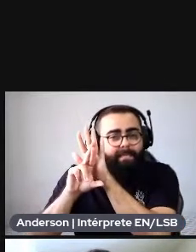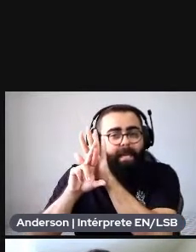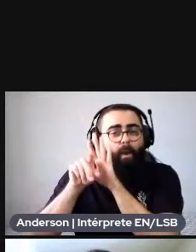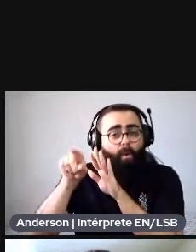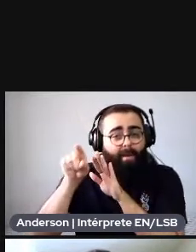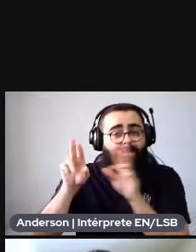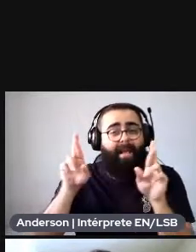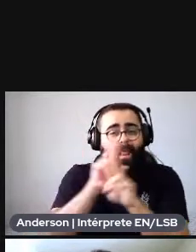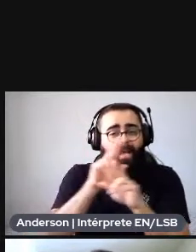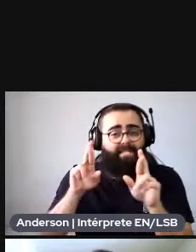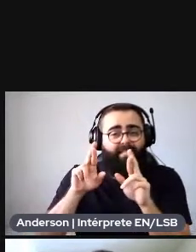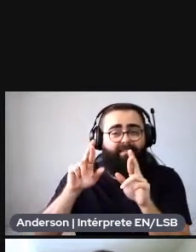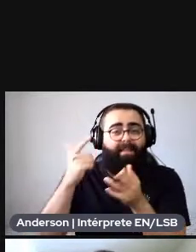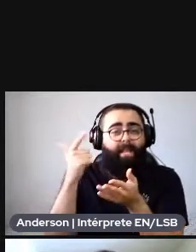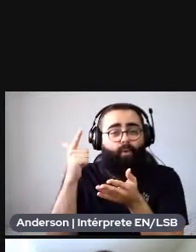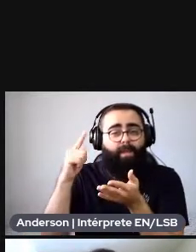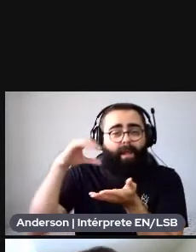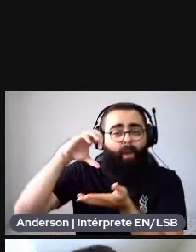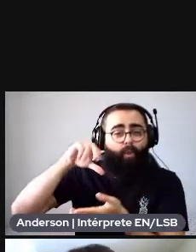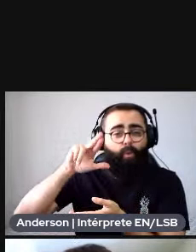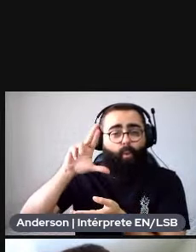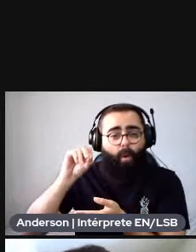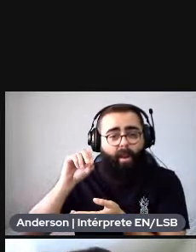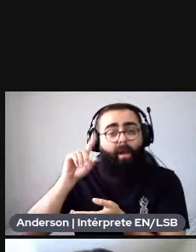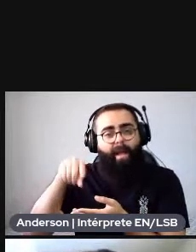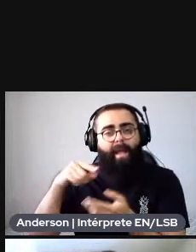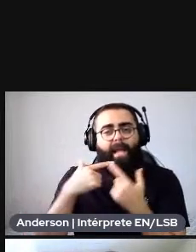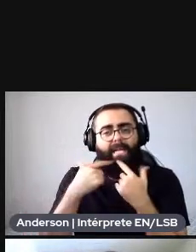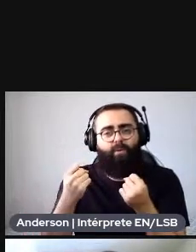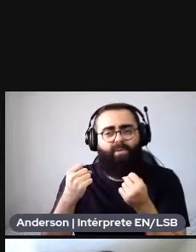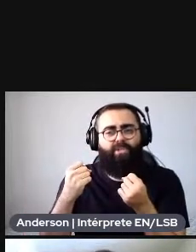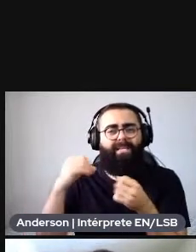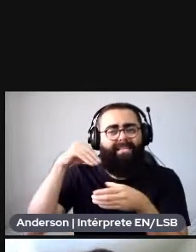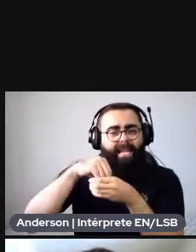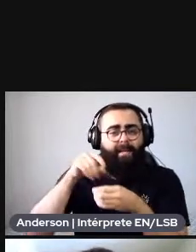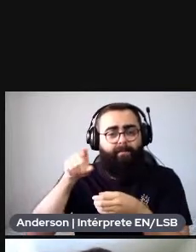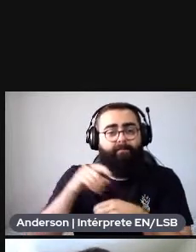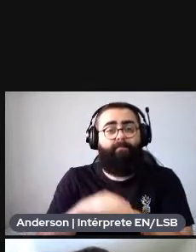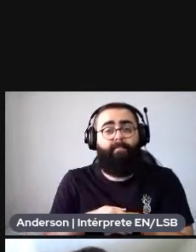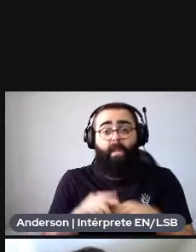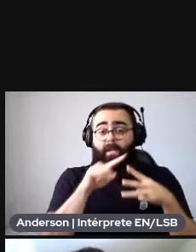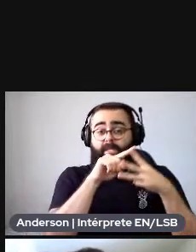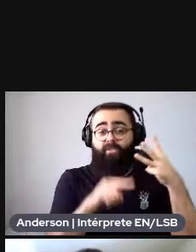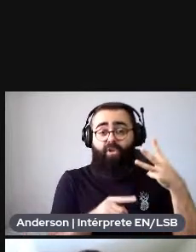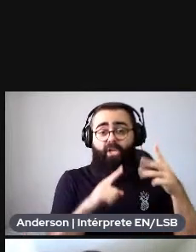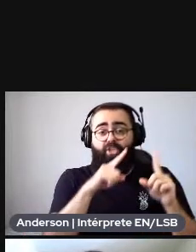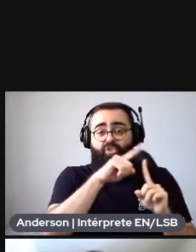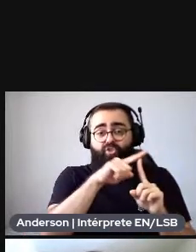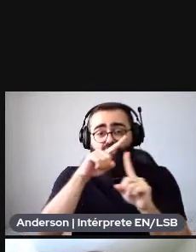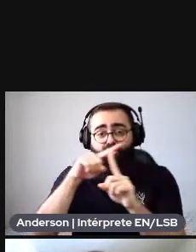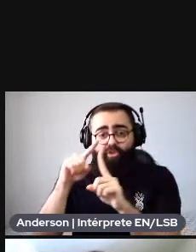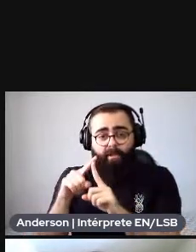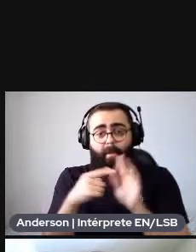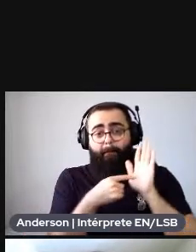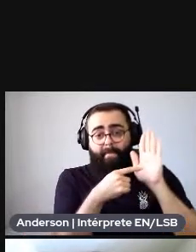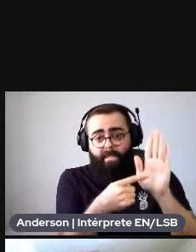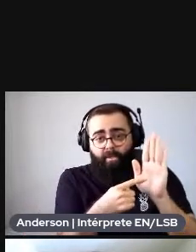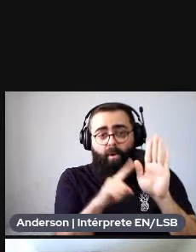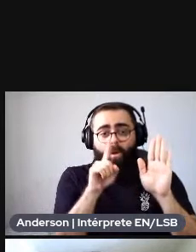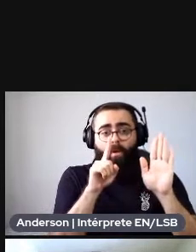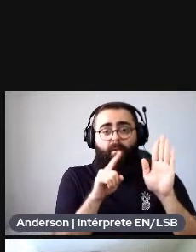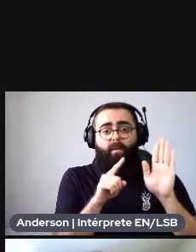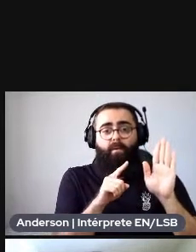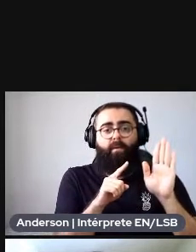involved in. The 3 types of pseudoclefts that have been presented vary according to the nature of the focal